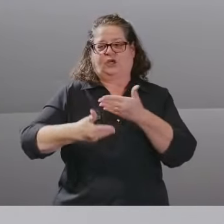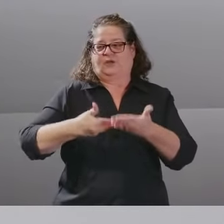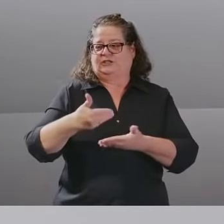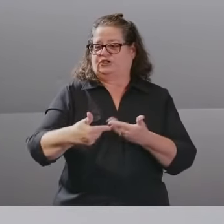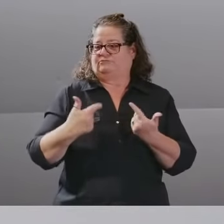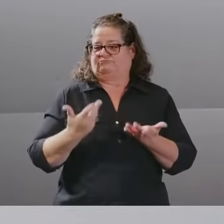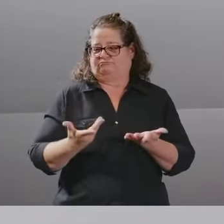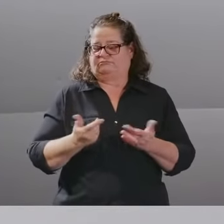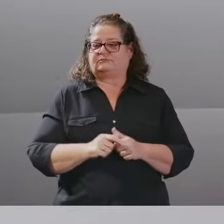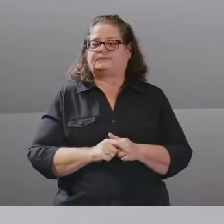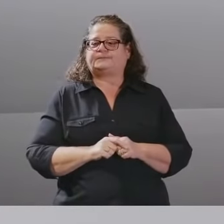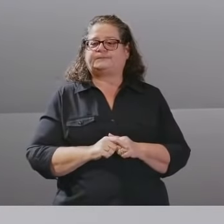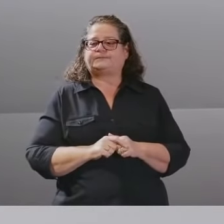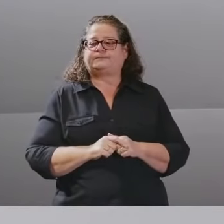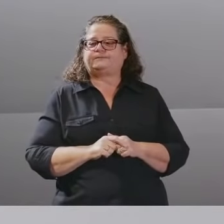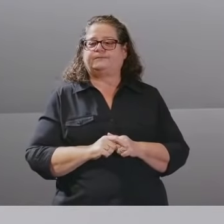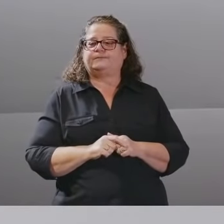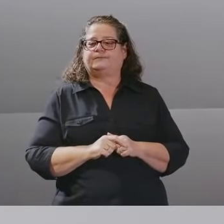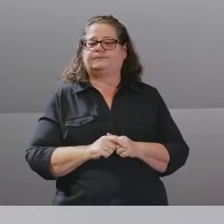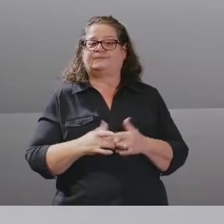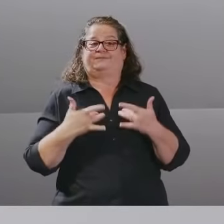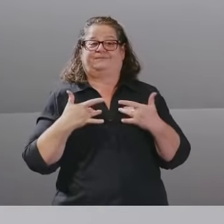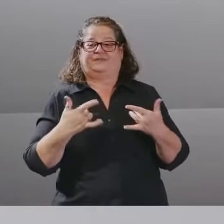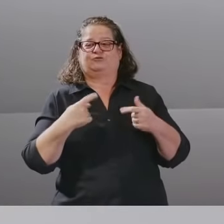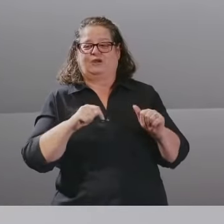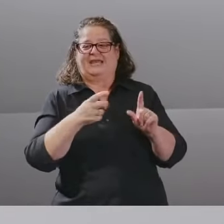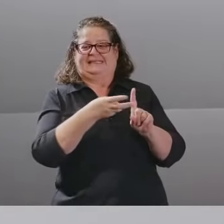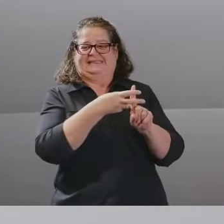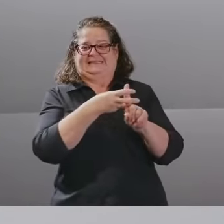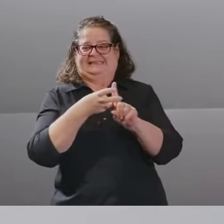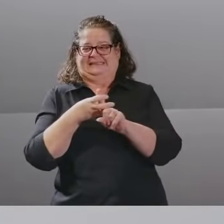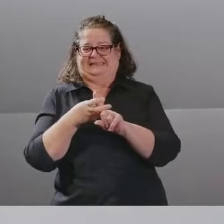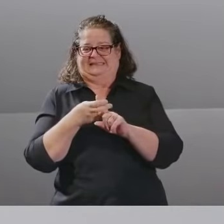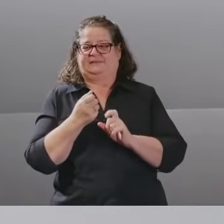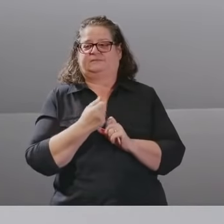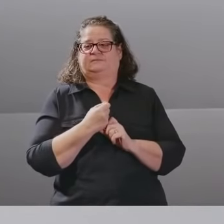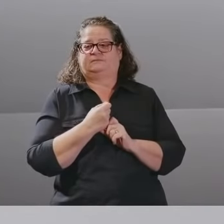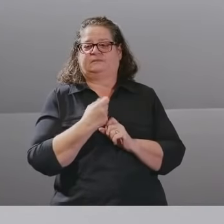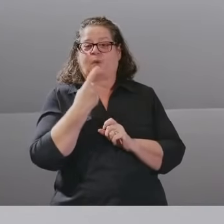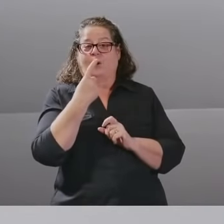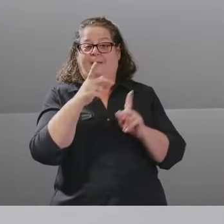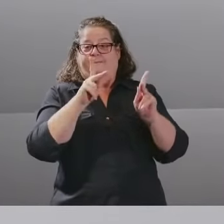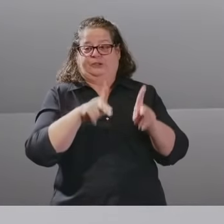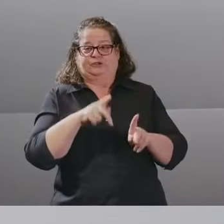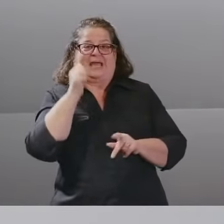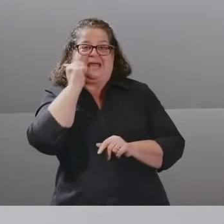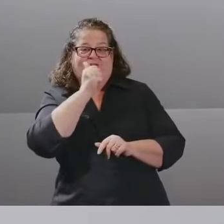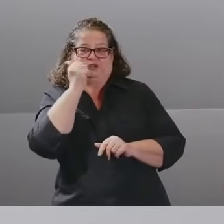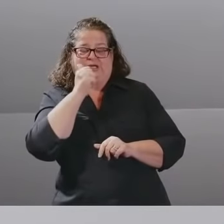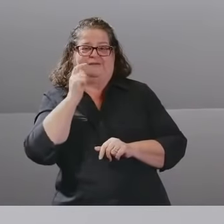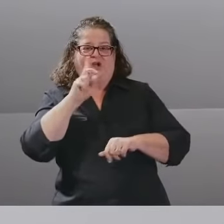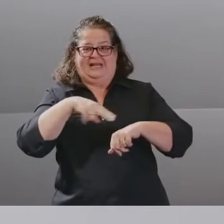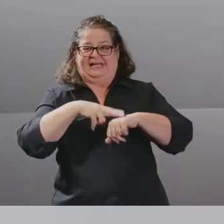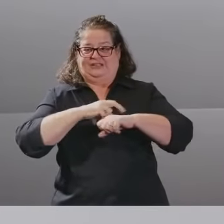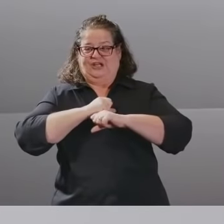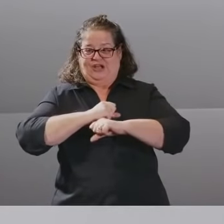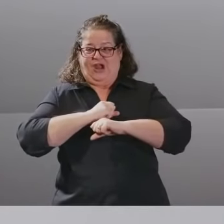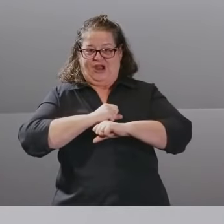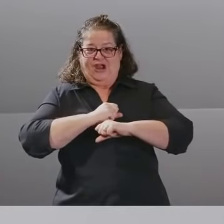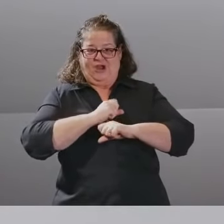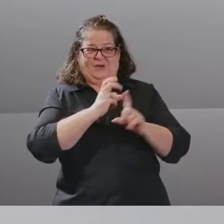guardsmen, one a day, over a 90-day period. In the quarter from June ending in September, we were able to